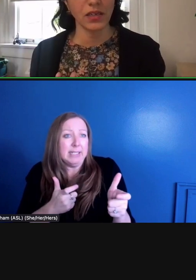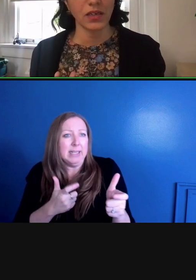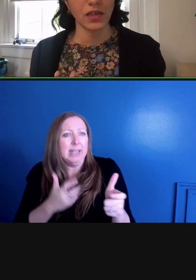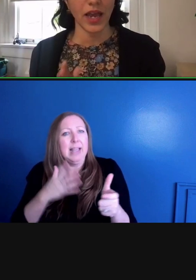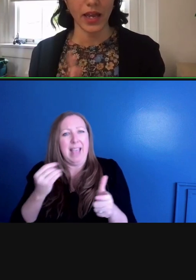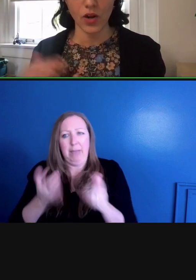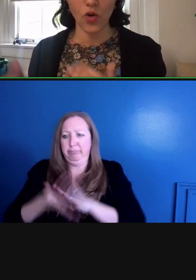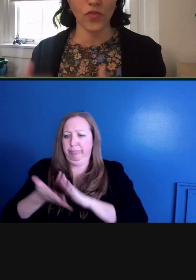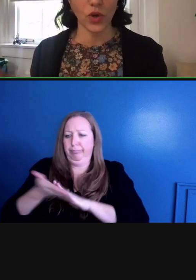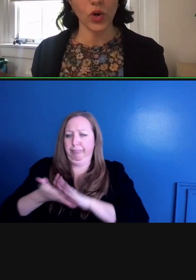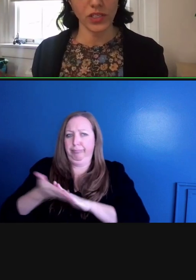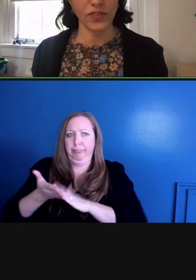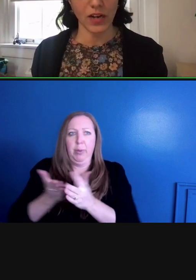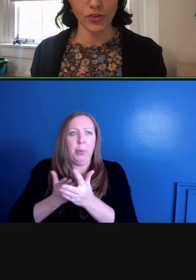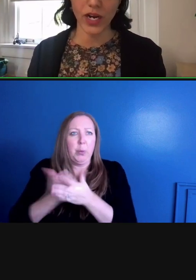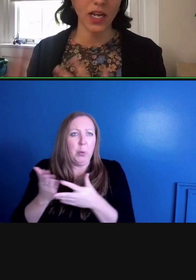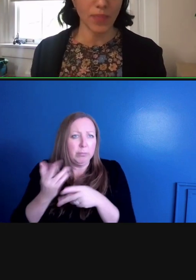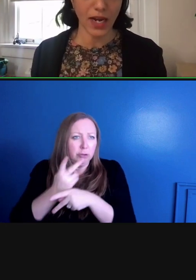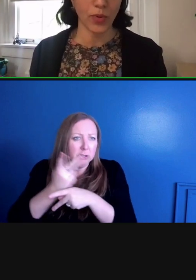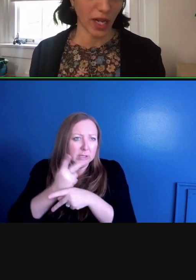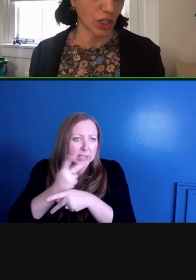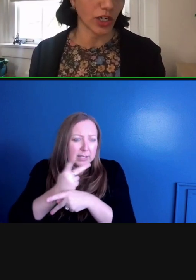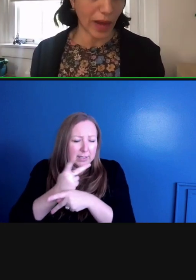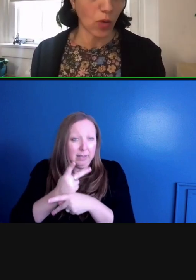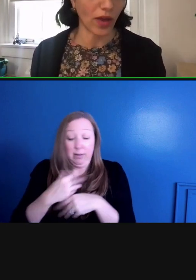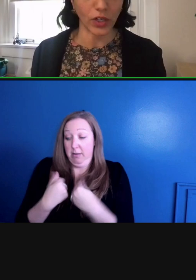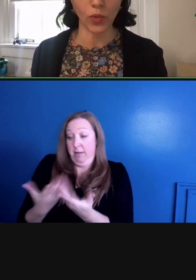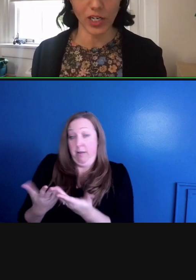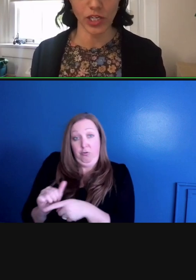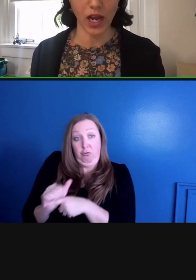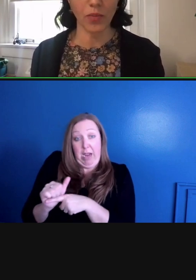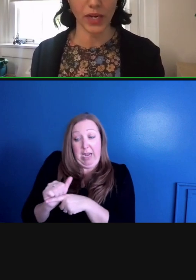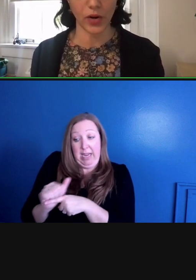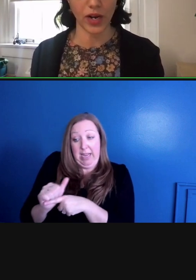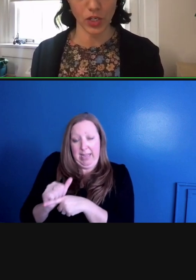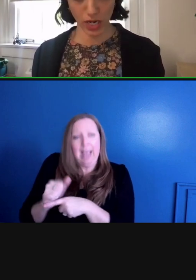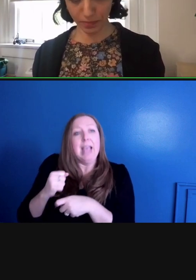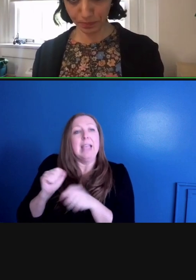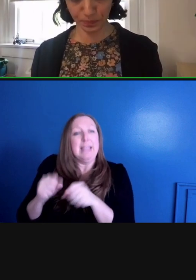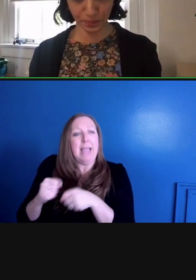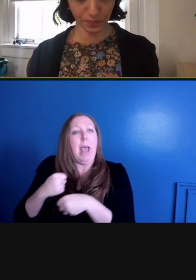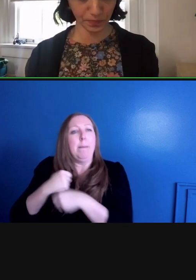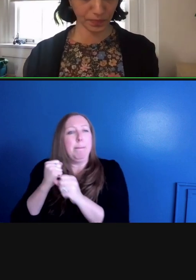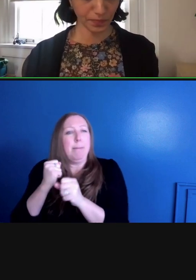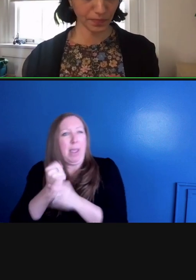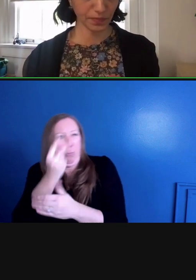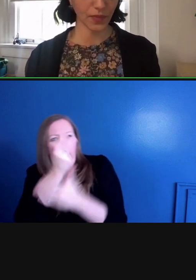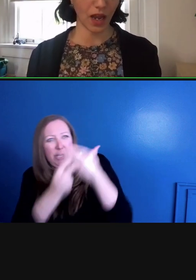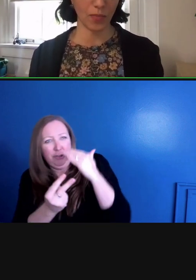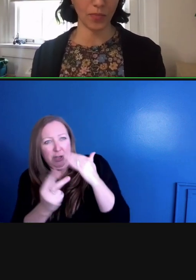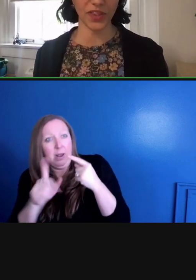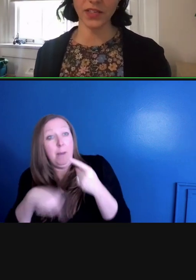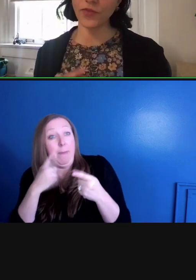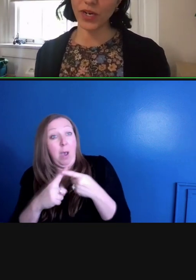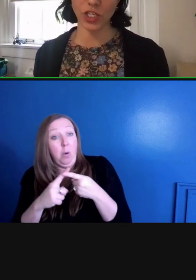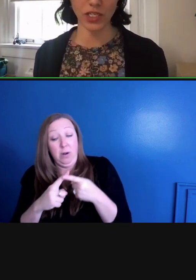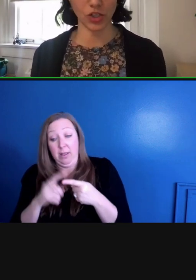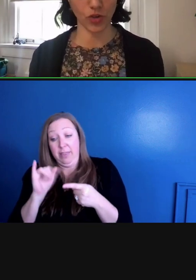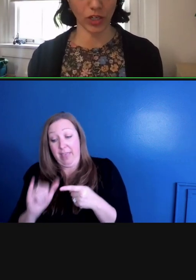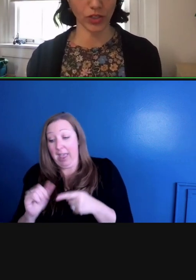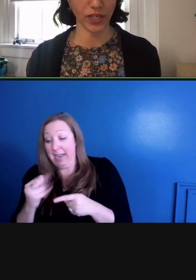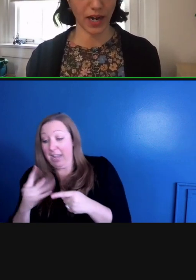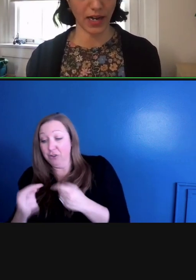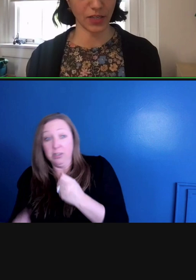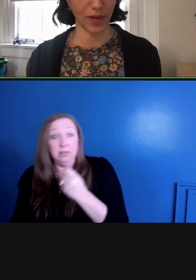processing, and over the course of a lot of training, make a prediction about whether you're watching helping or hindering. But this information